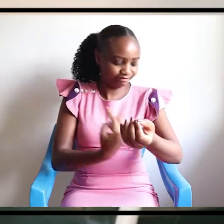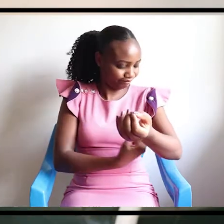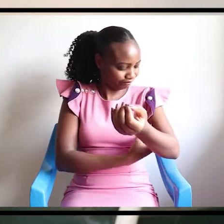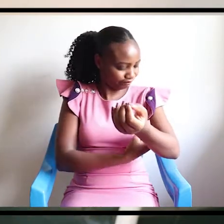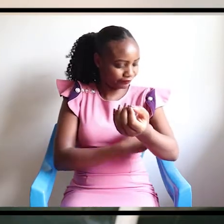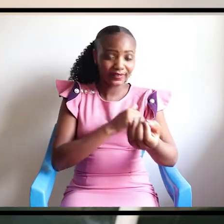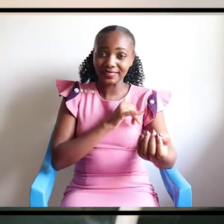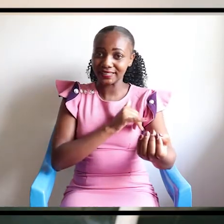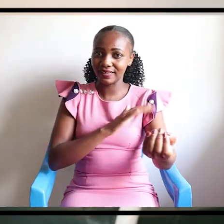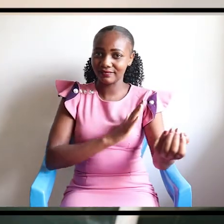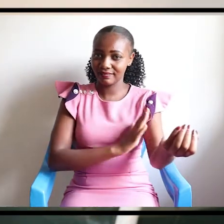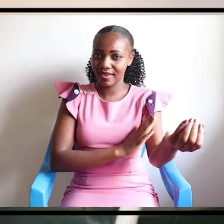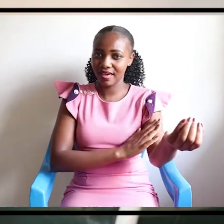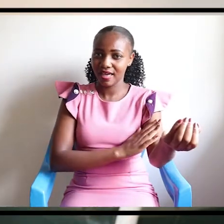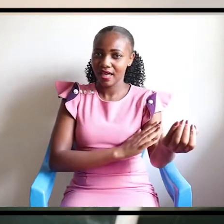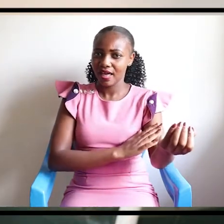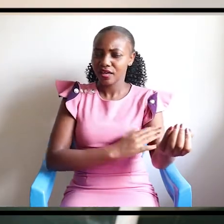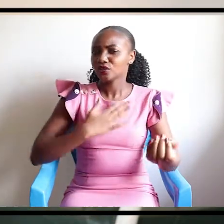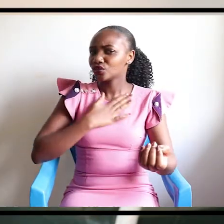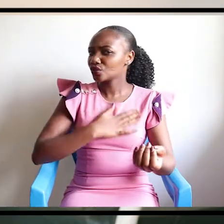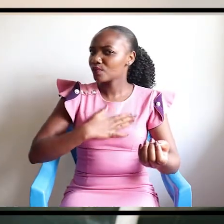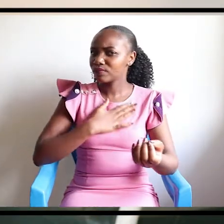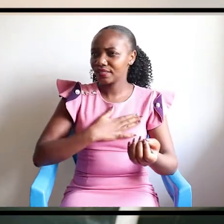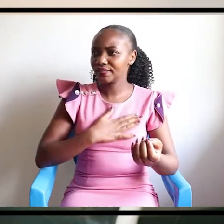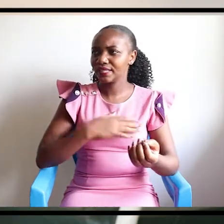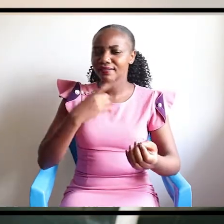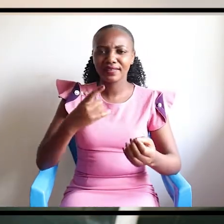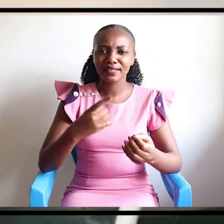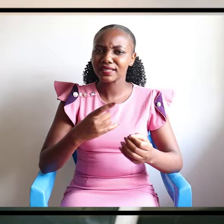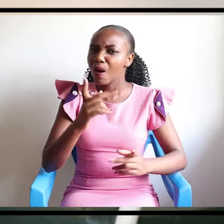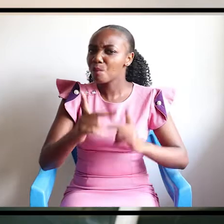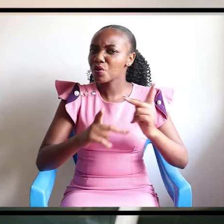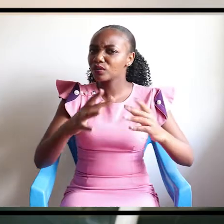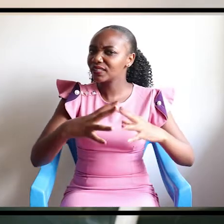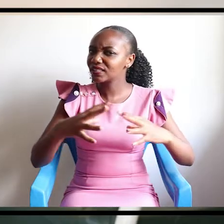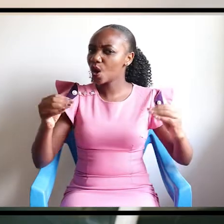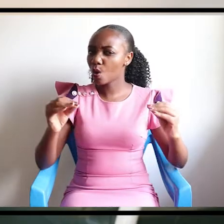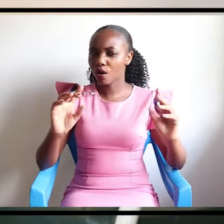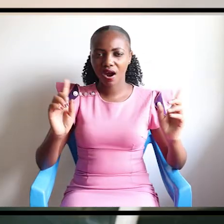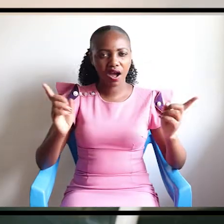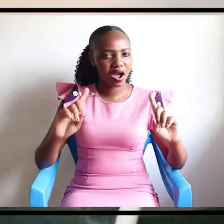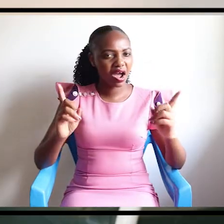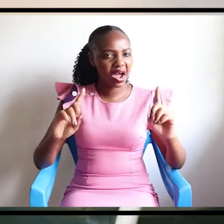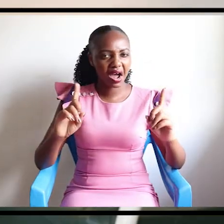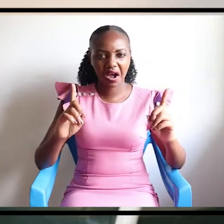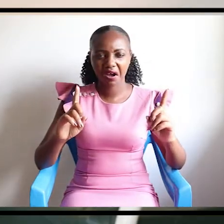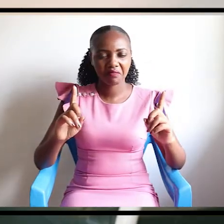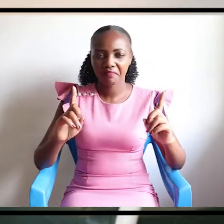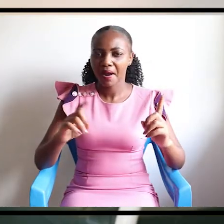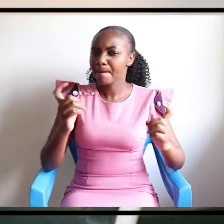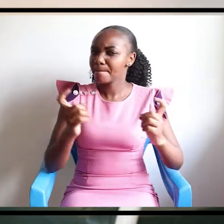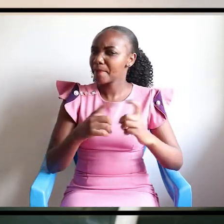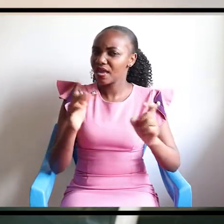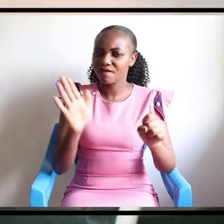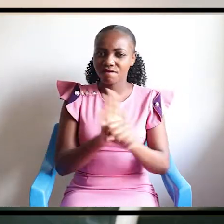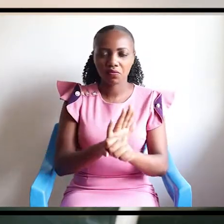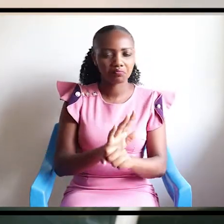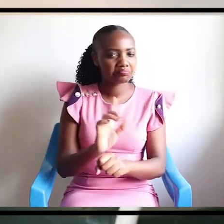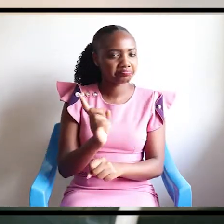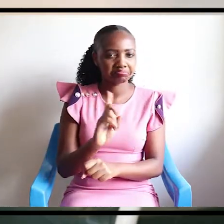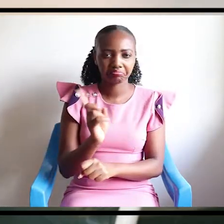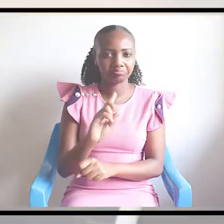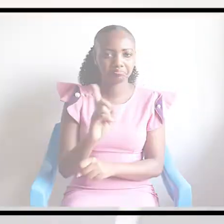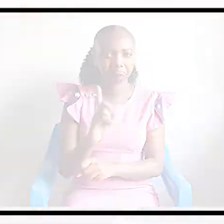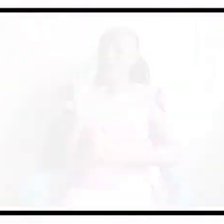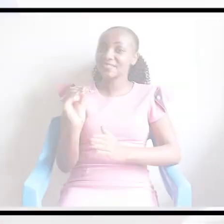skin. So kindly, it's not a major procedure like most of us are told outside there, and it's not as painful as it may look like, that